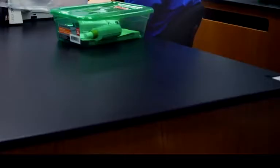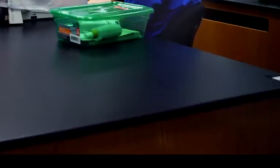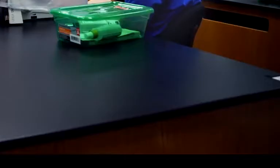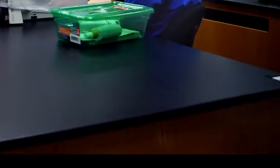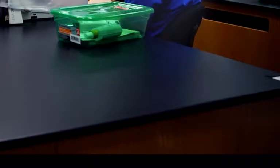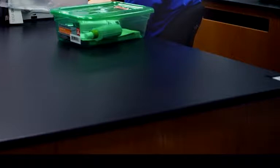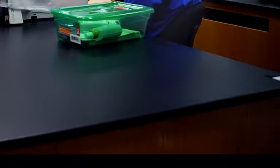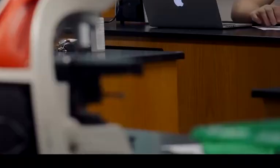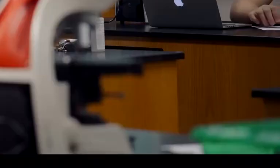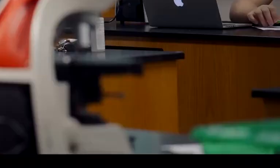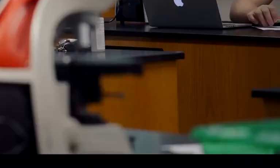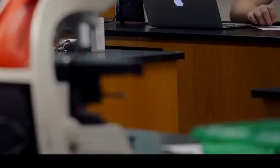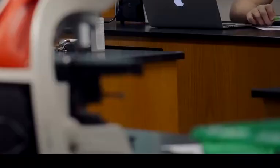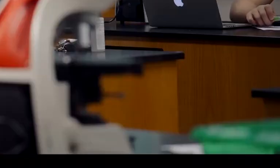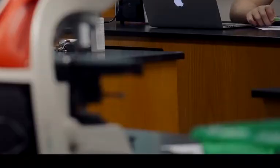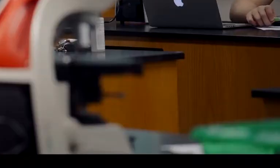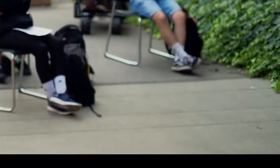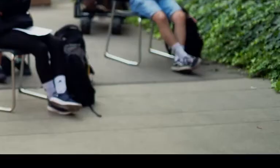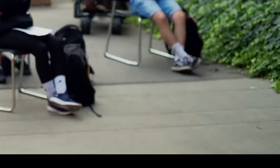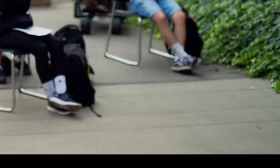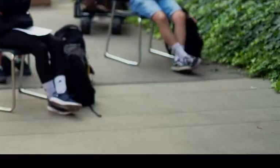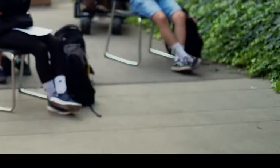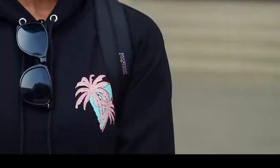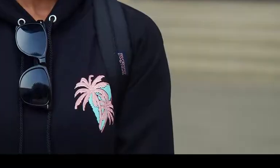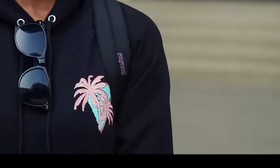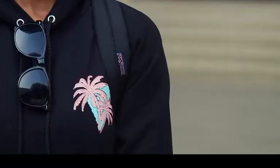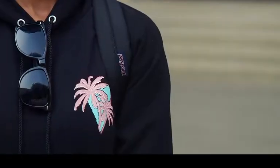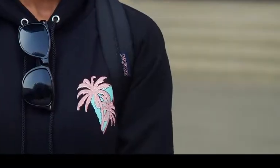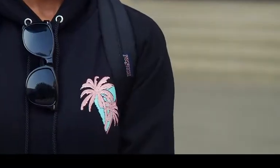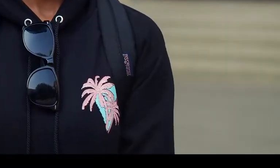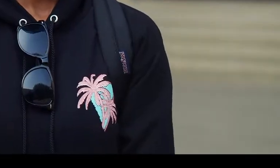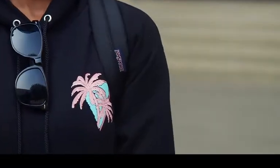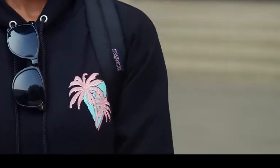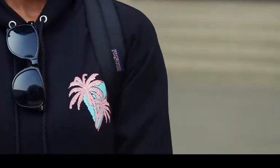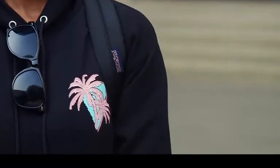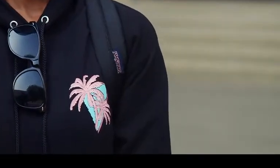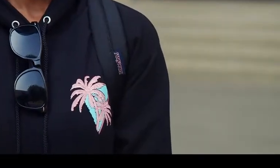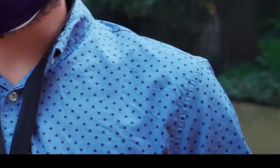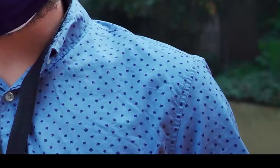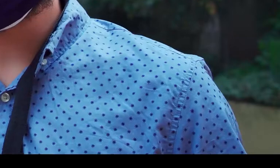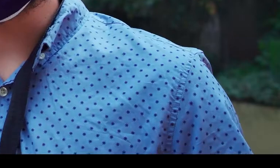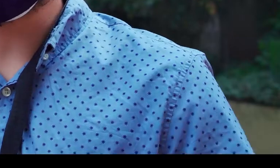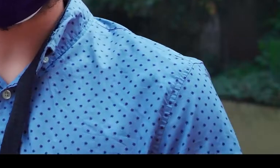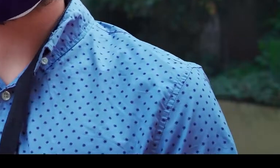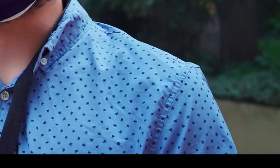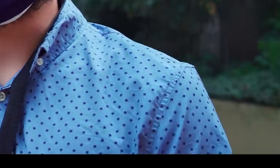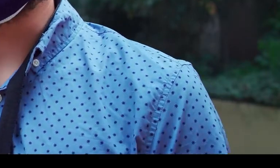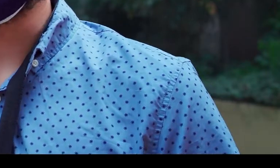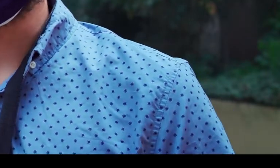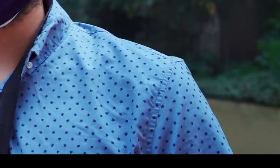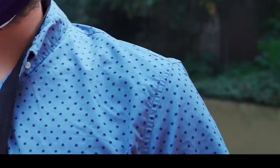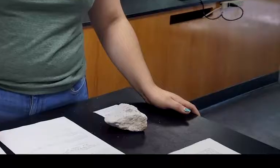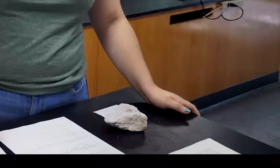Keeping an open mind, and there's always exceptions. Action. I like communicating with my classmates a lot. You just want to talk to